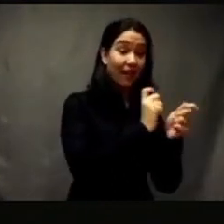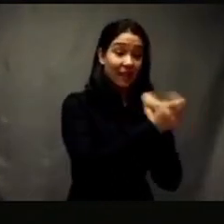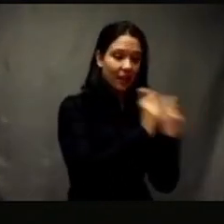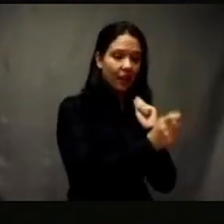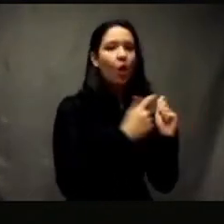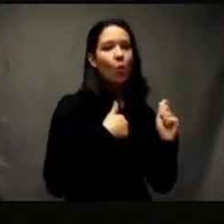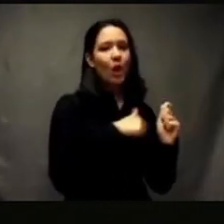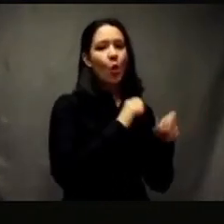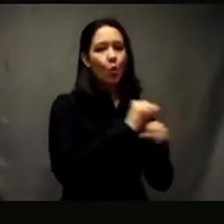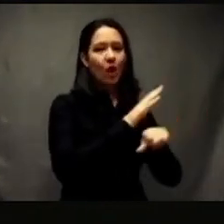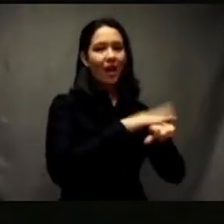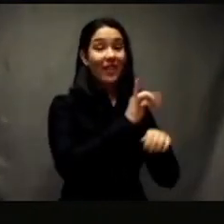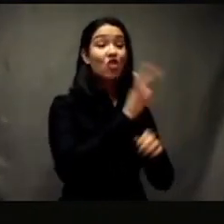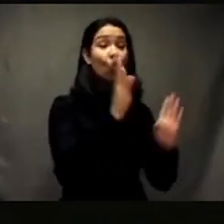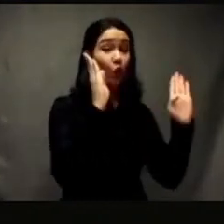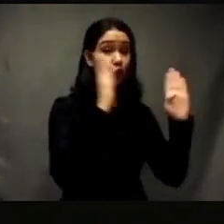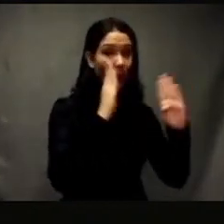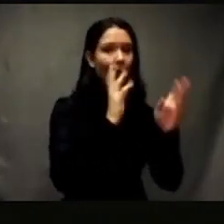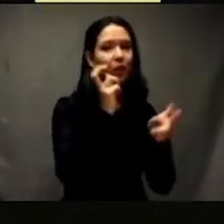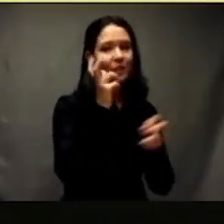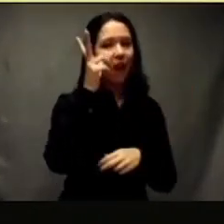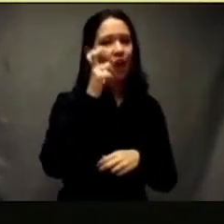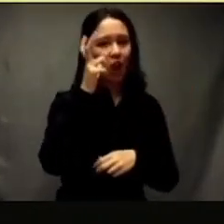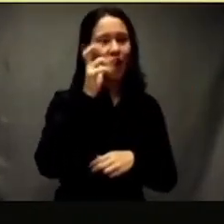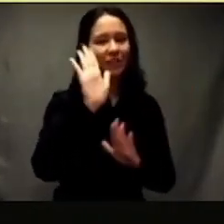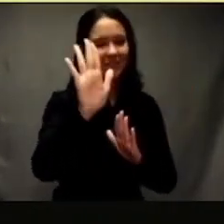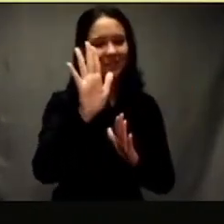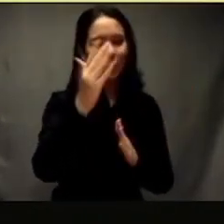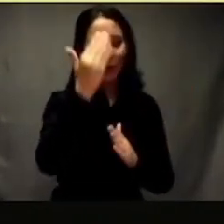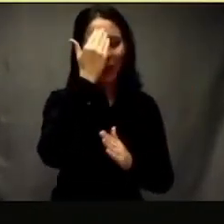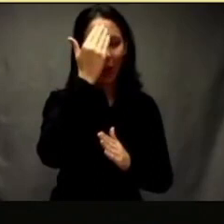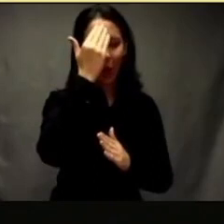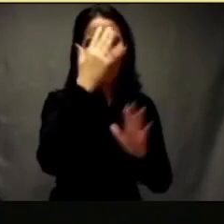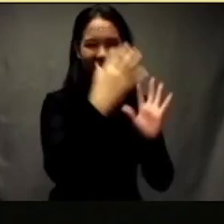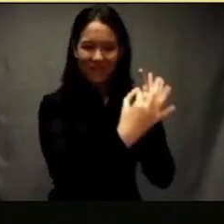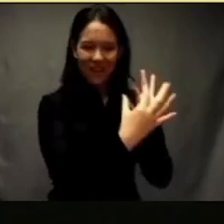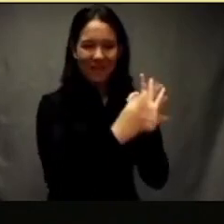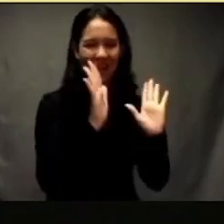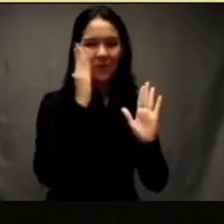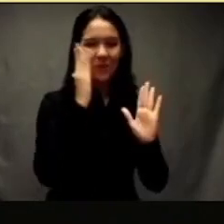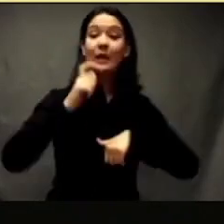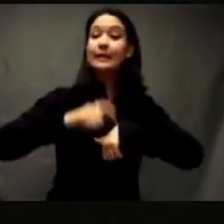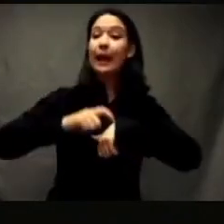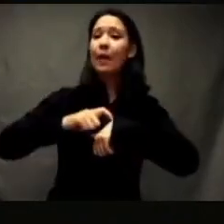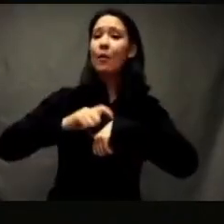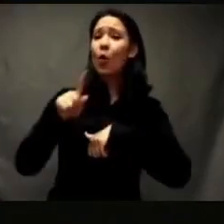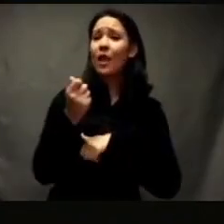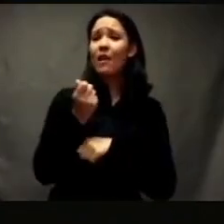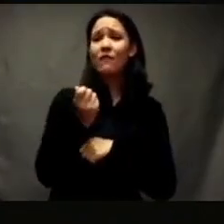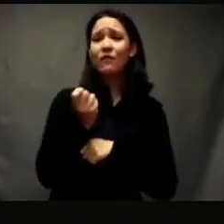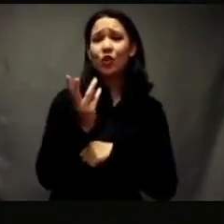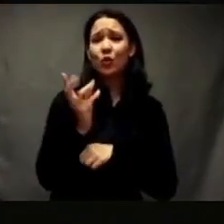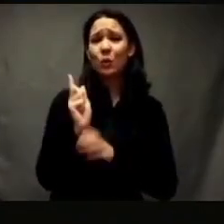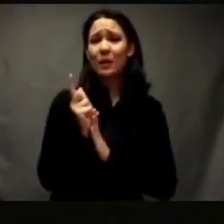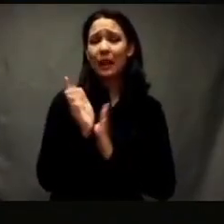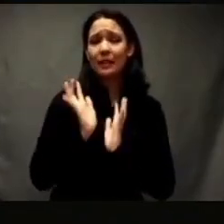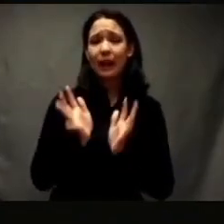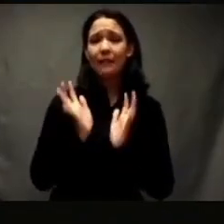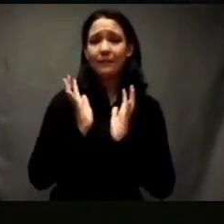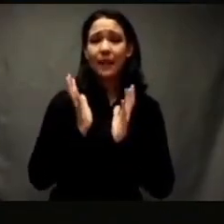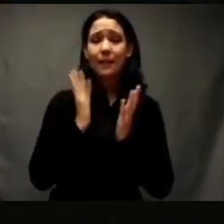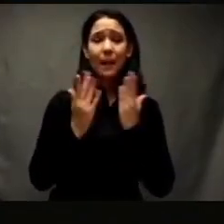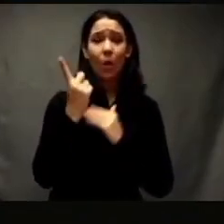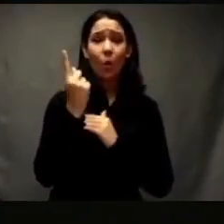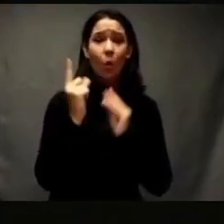your troubles are heard, I promise. Yeah. I'm looking at the time. We've only got a few more minutes. So maybe one